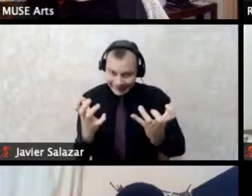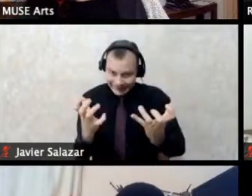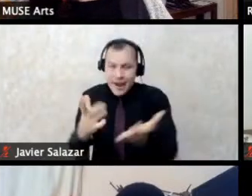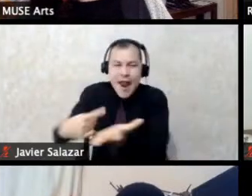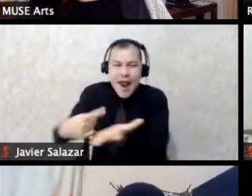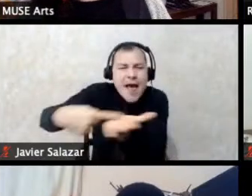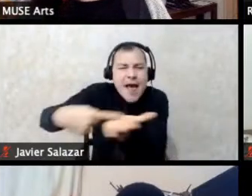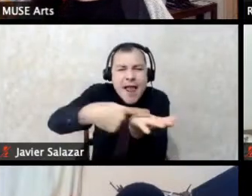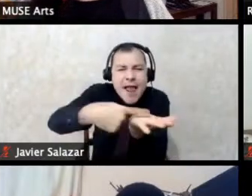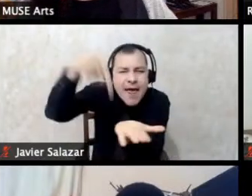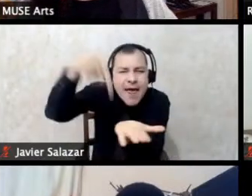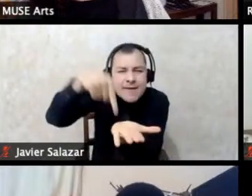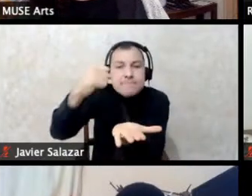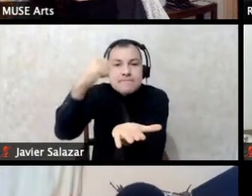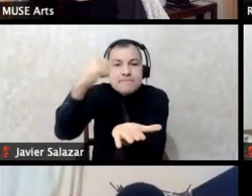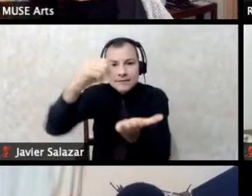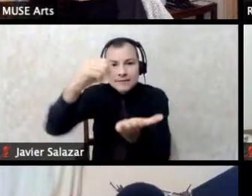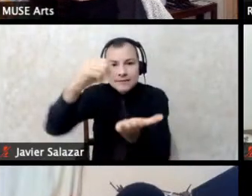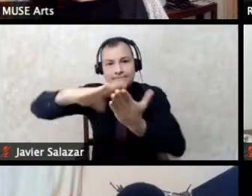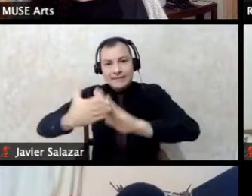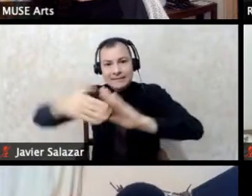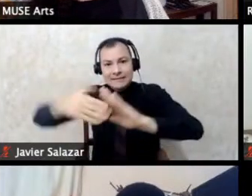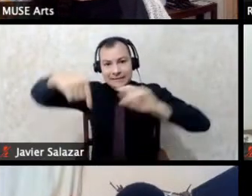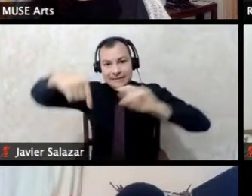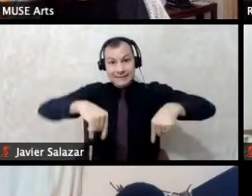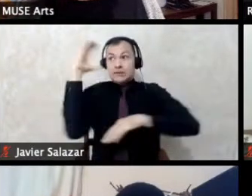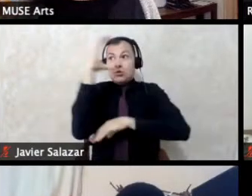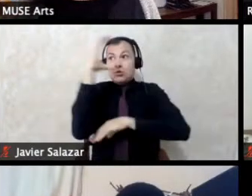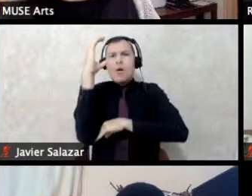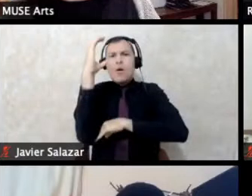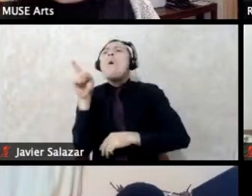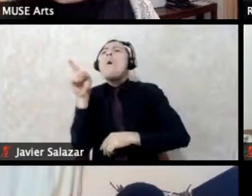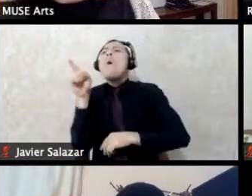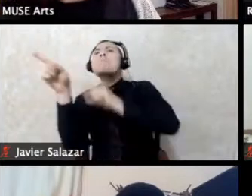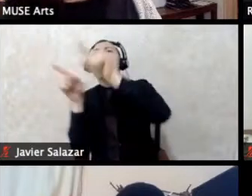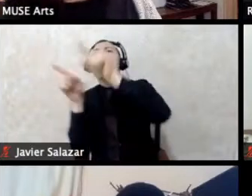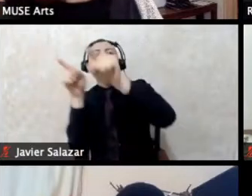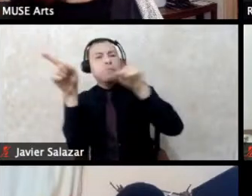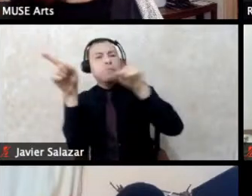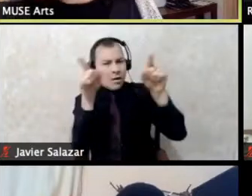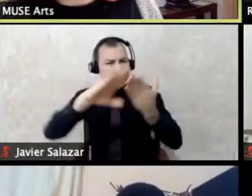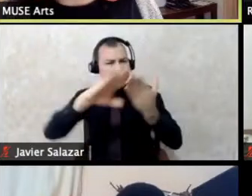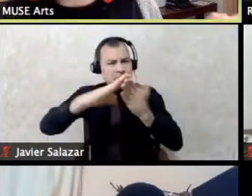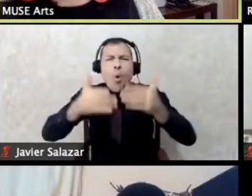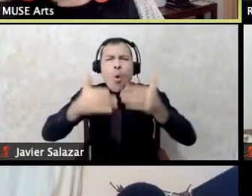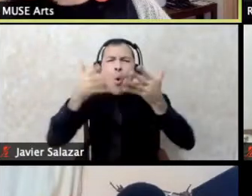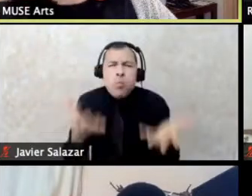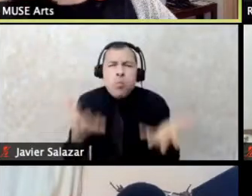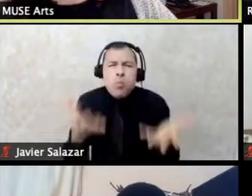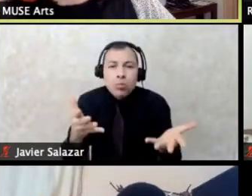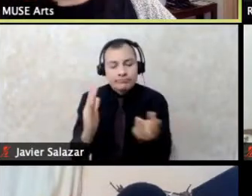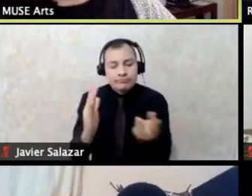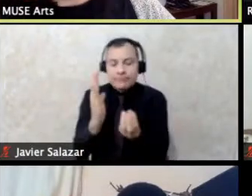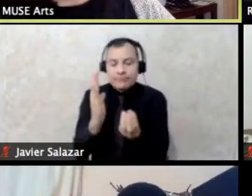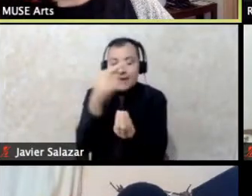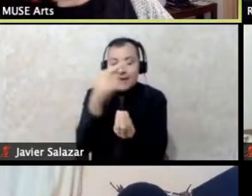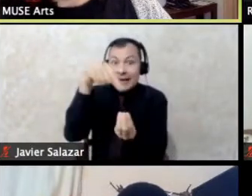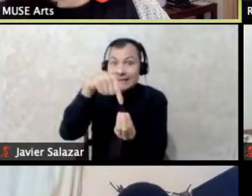de paz en nuestros territorios a través de las artes. In today's table and